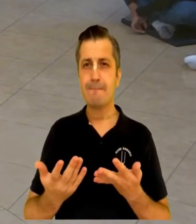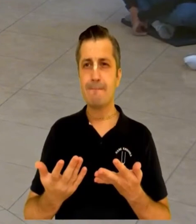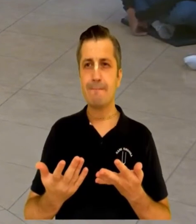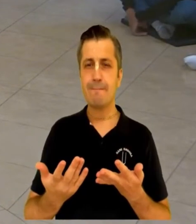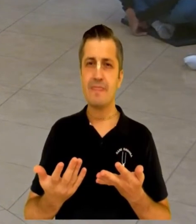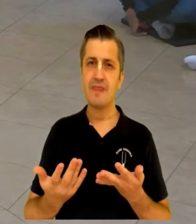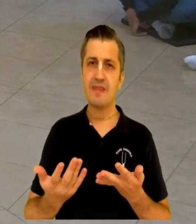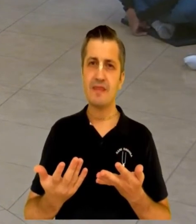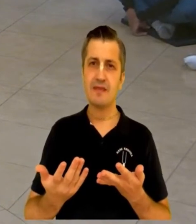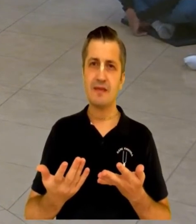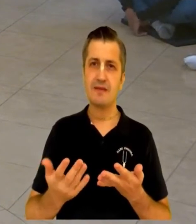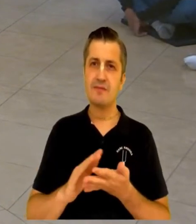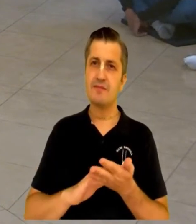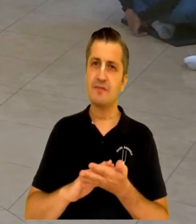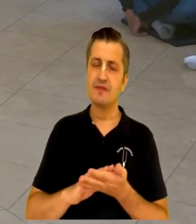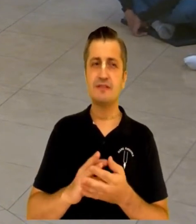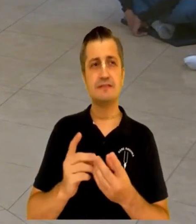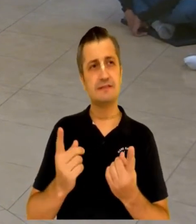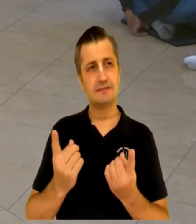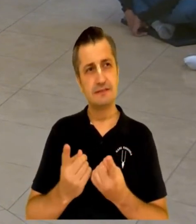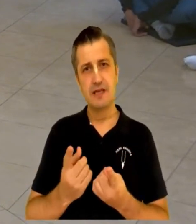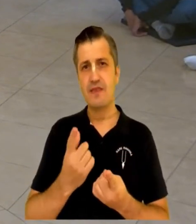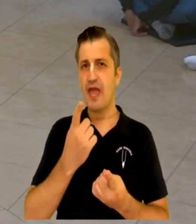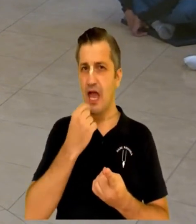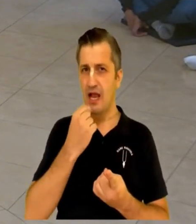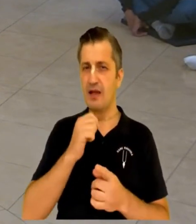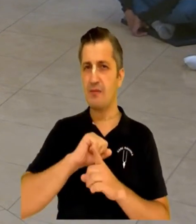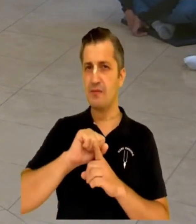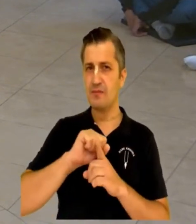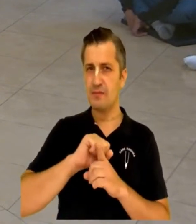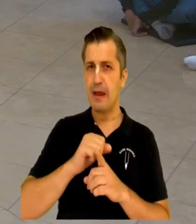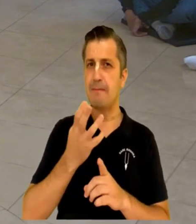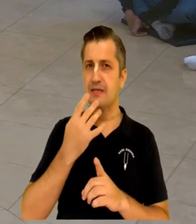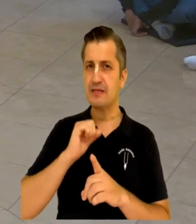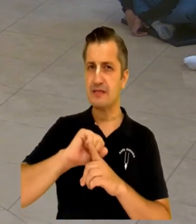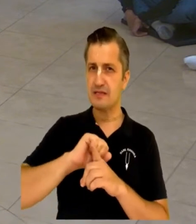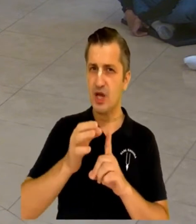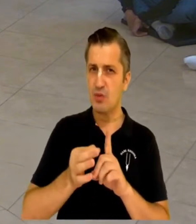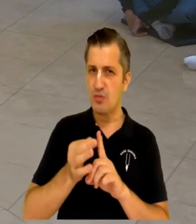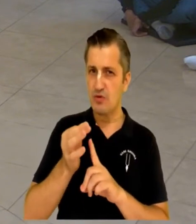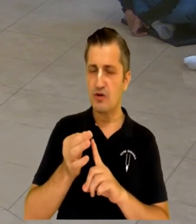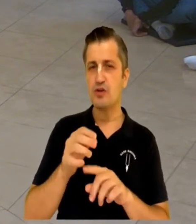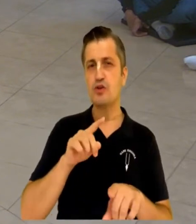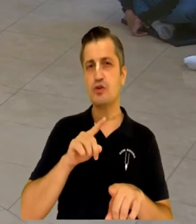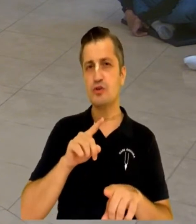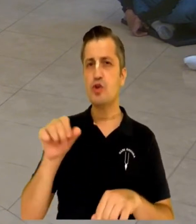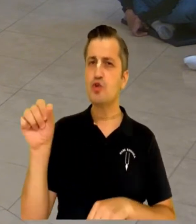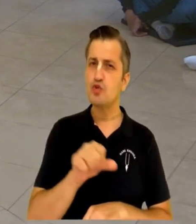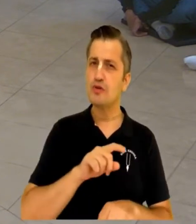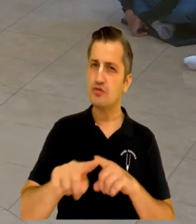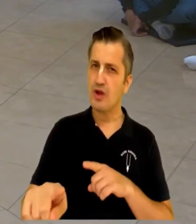some things we can rectify or make up again, right? So then we should try to do that. You know, we